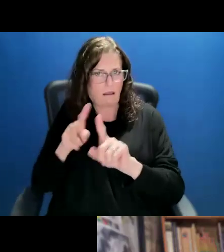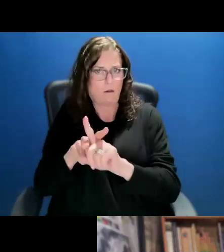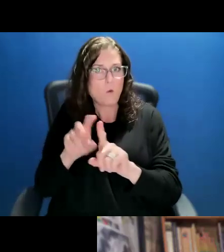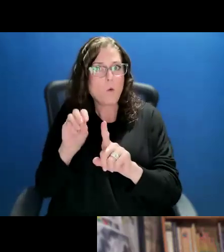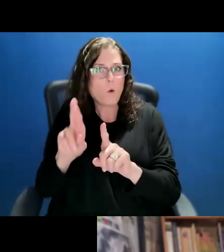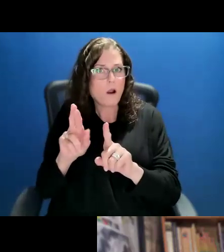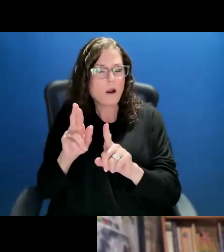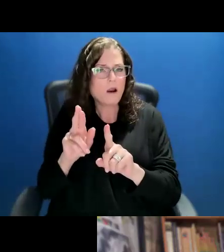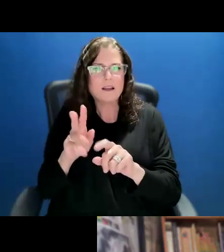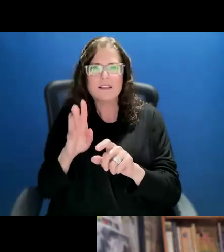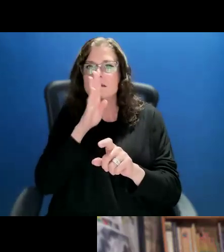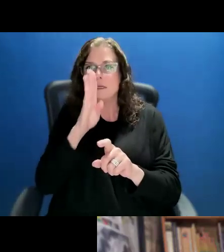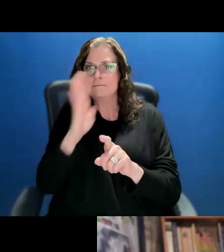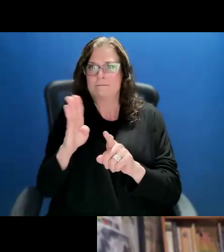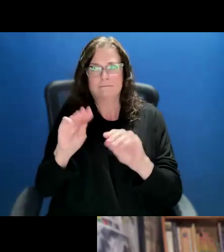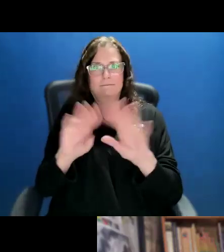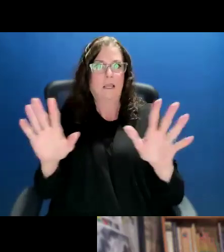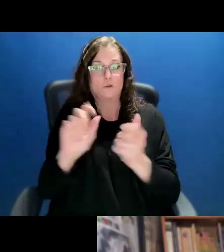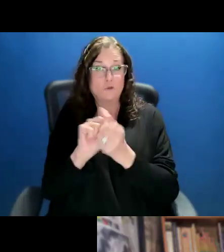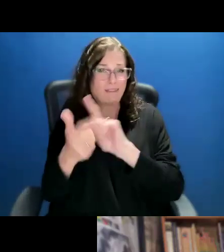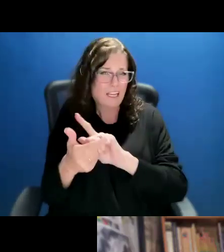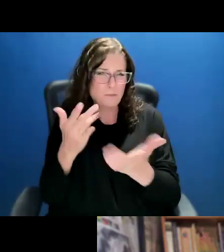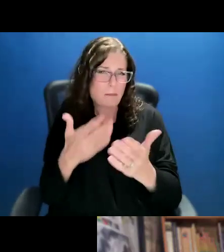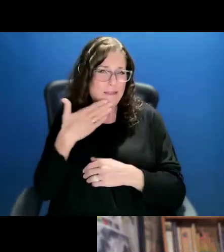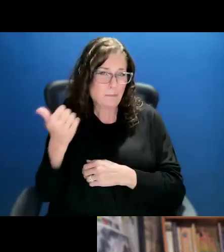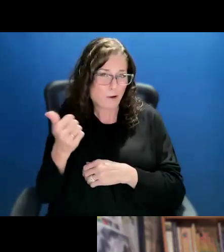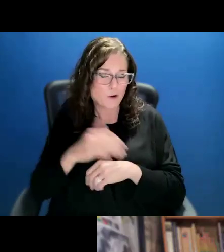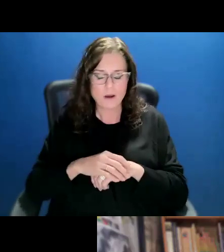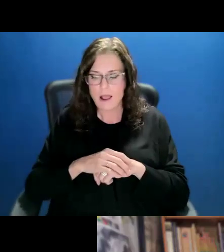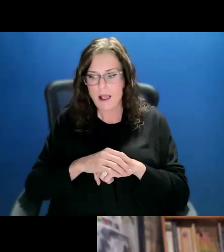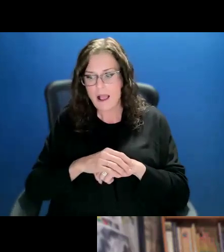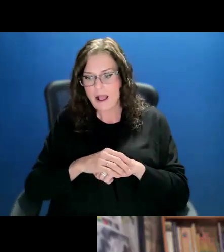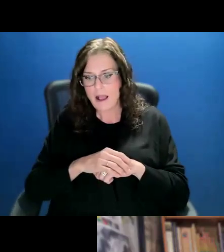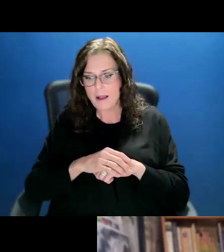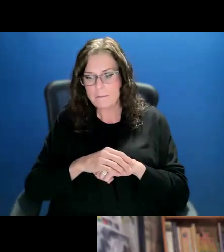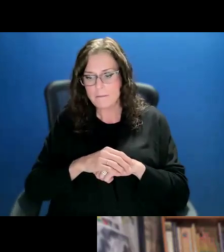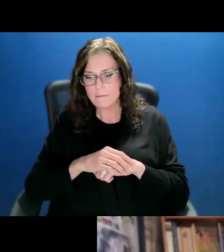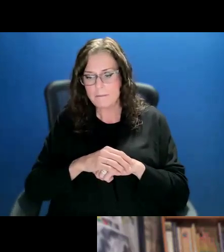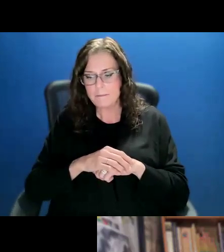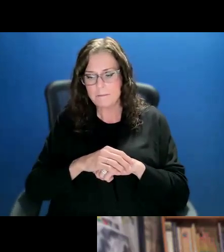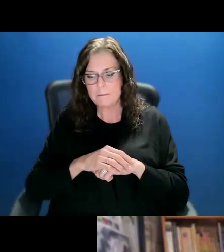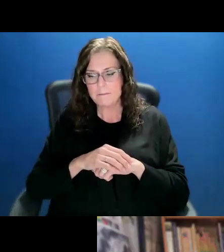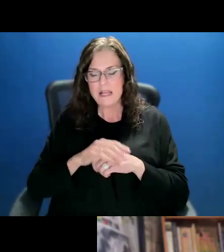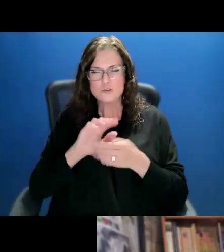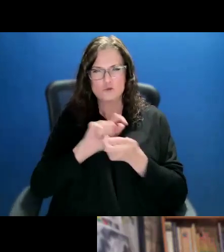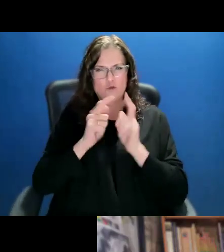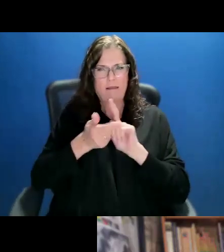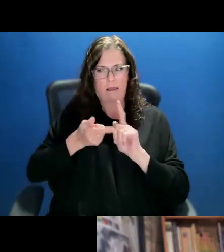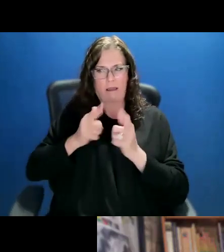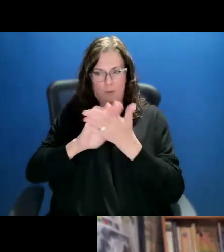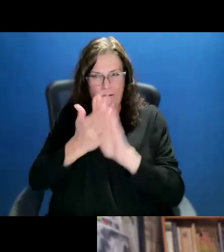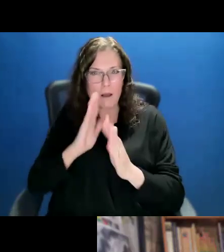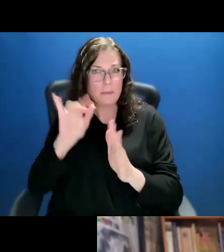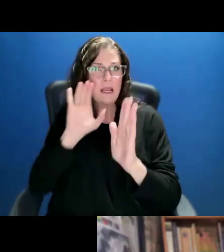or it's not a straightforward translation. Maybe that's better, um, into an image. So, how